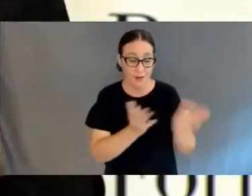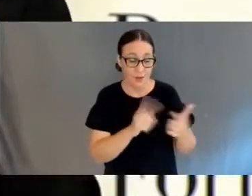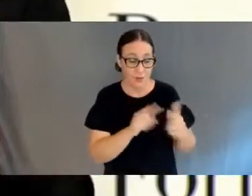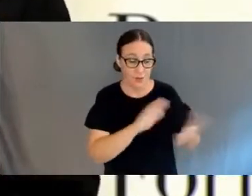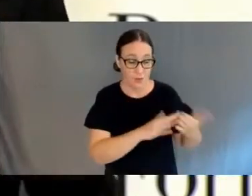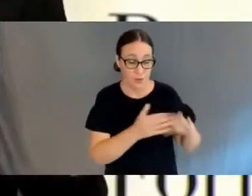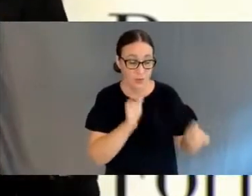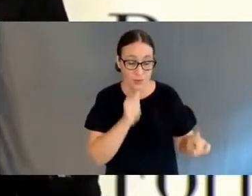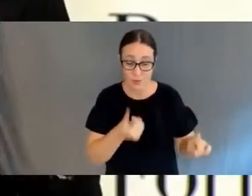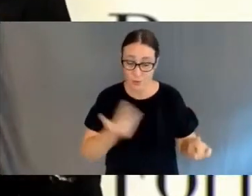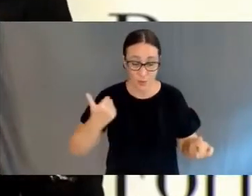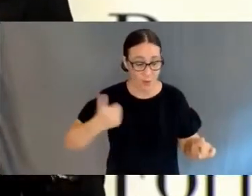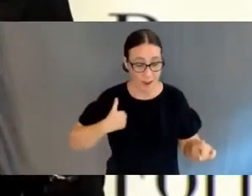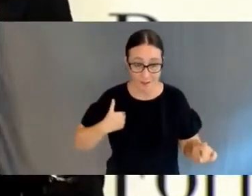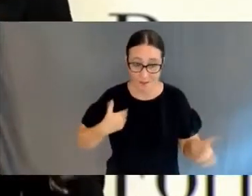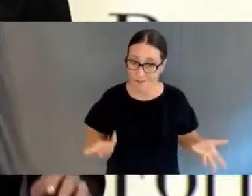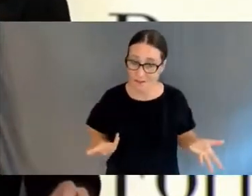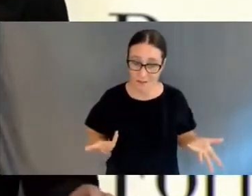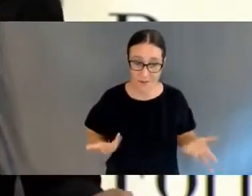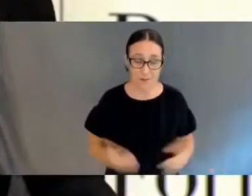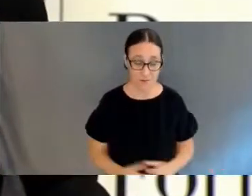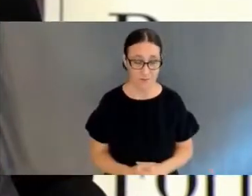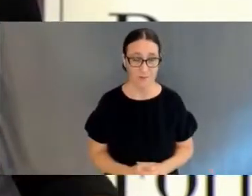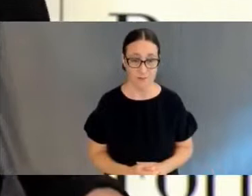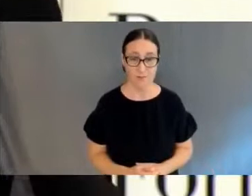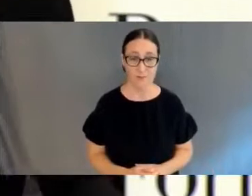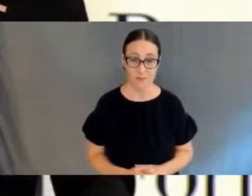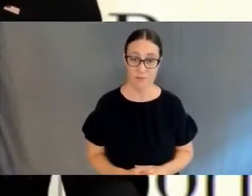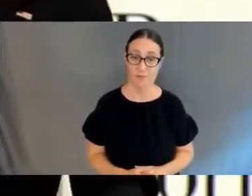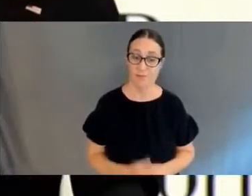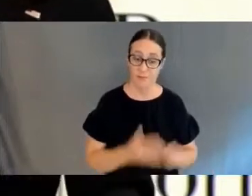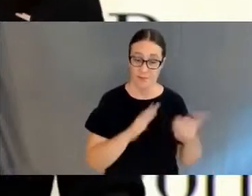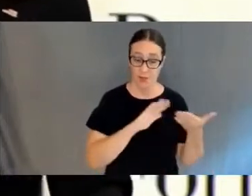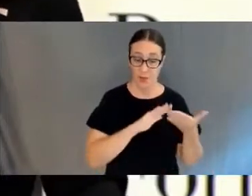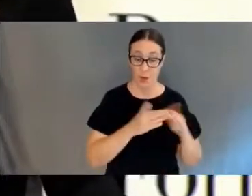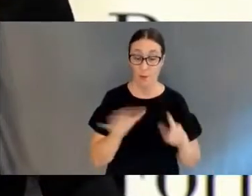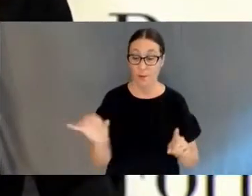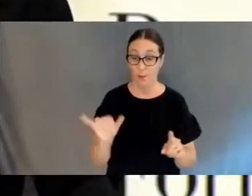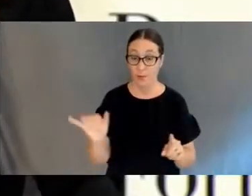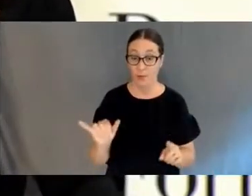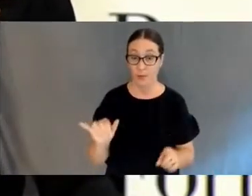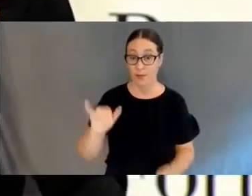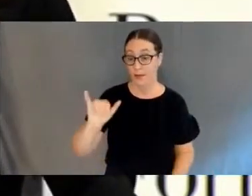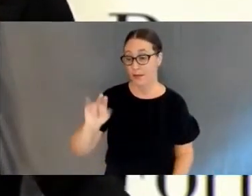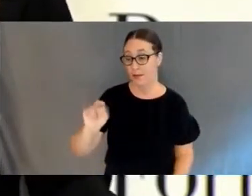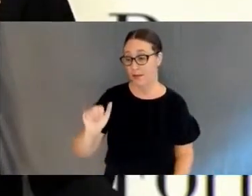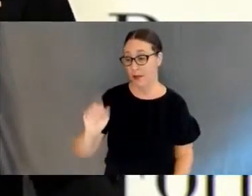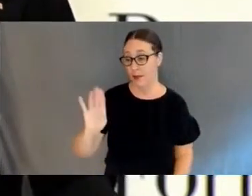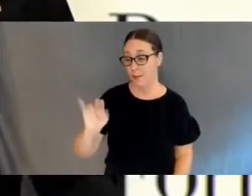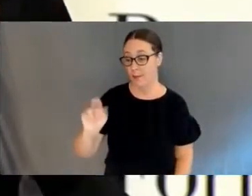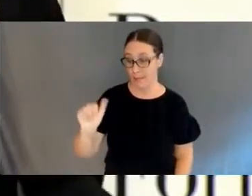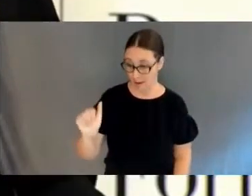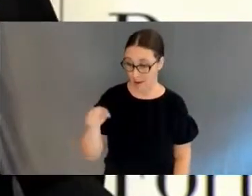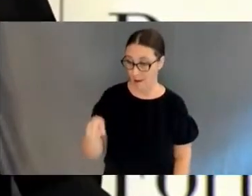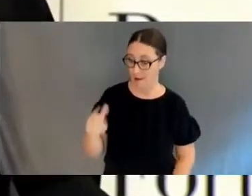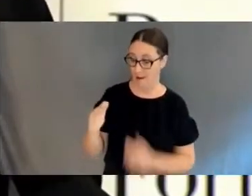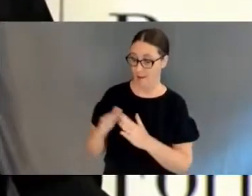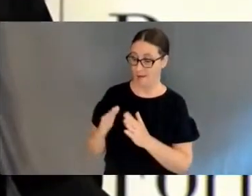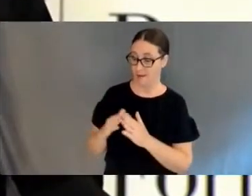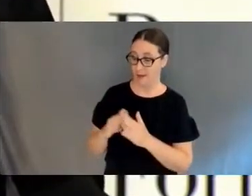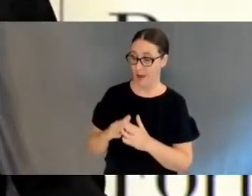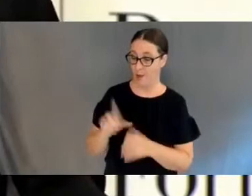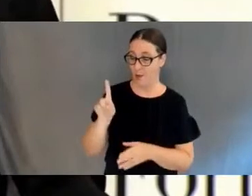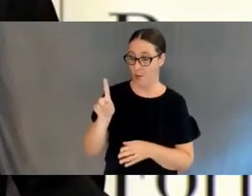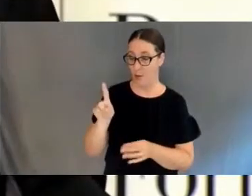lack those services entirely. Communities like Itabena, a town of